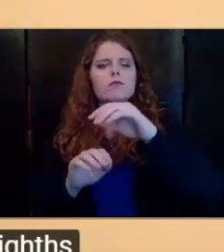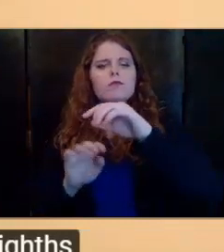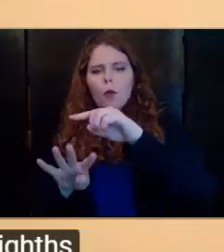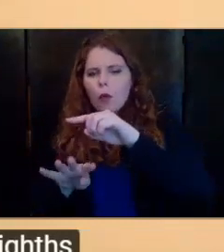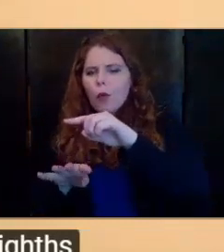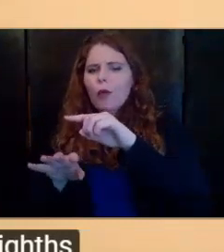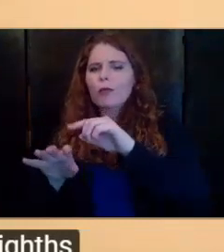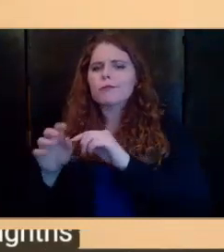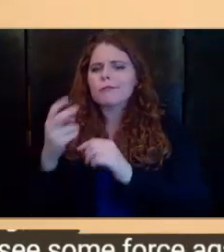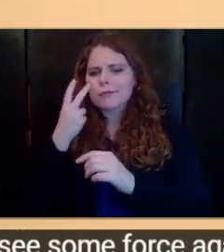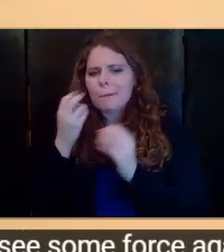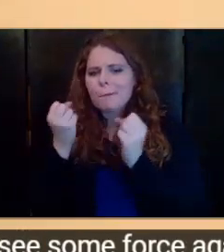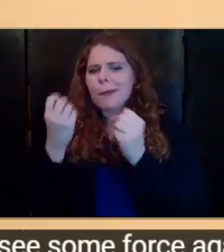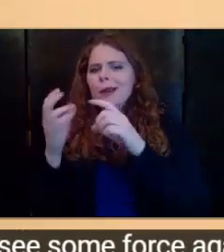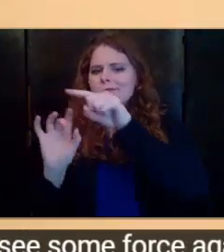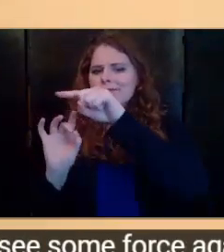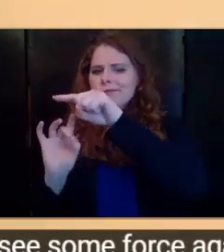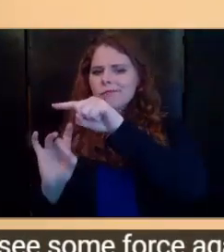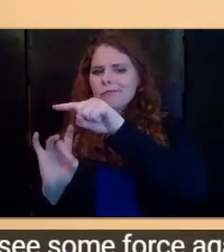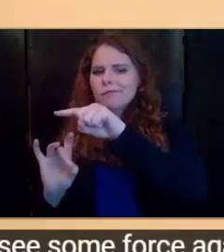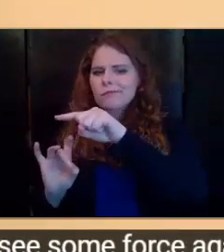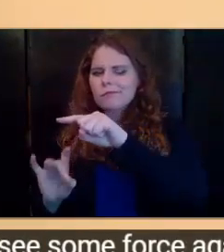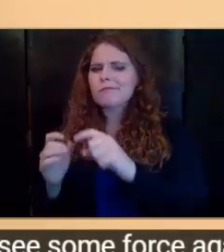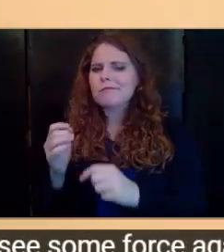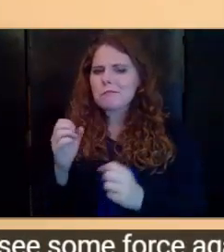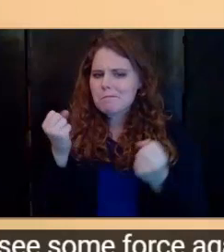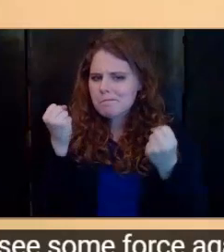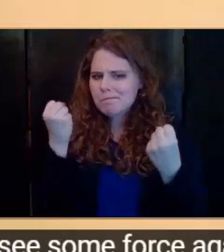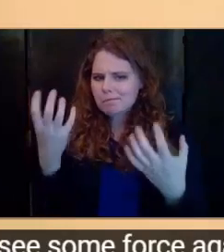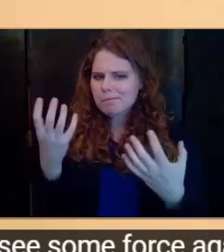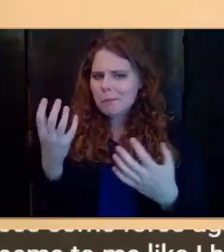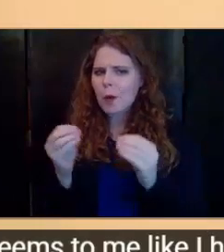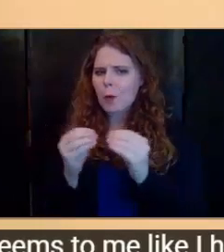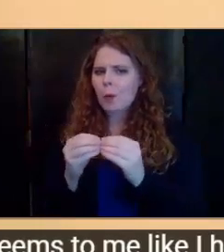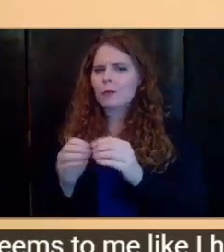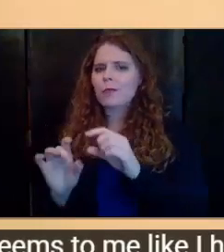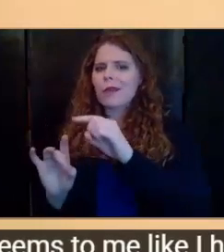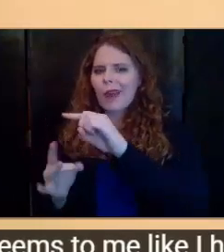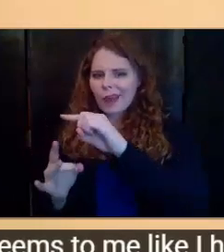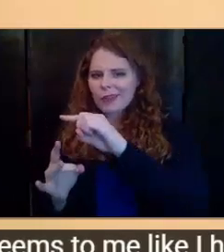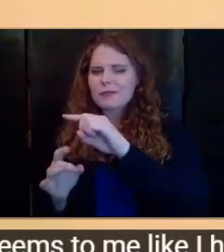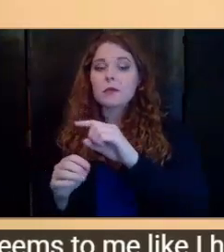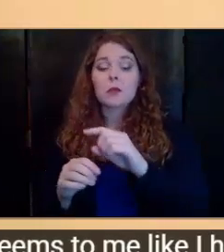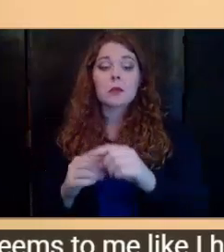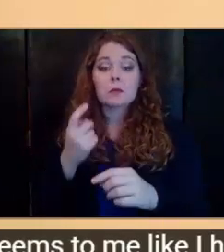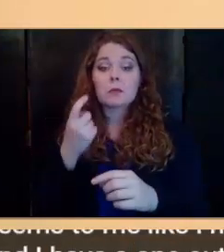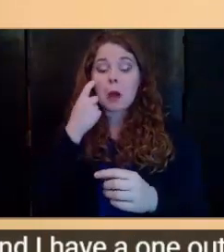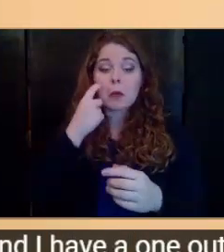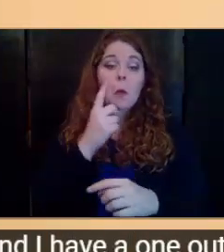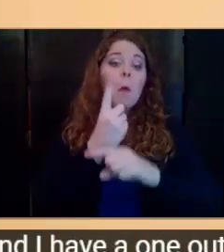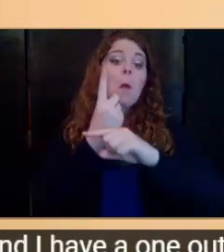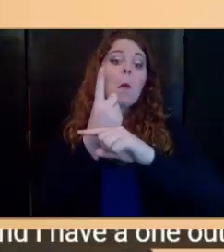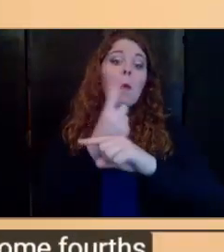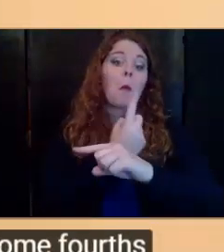again, some eighths. It seems to me like I have a lot of eighths and I have a 1 out of a half and then